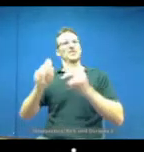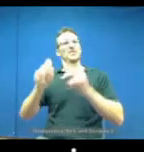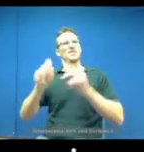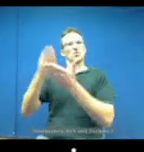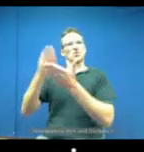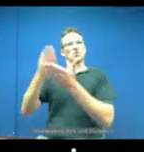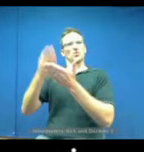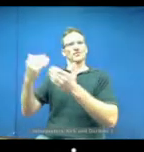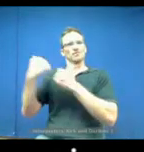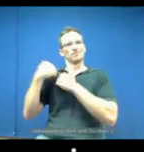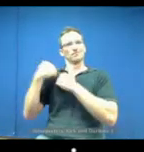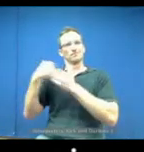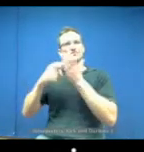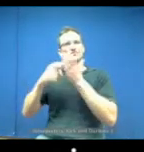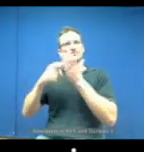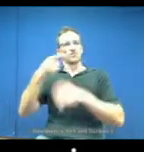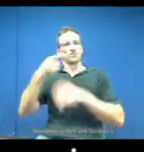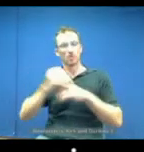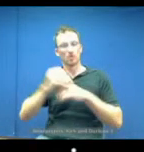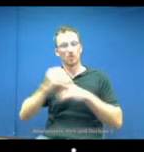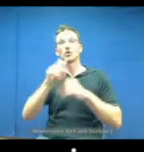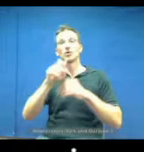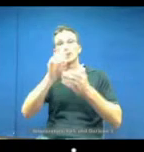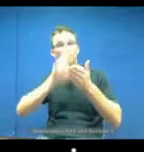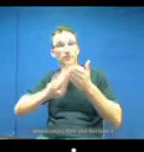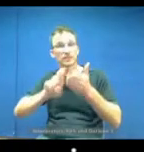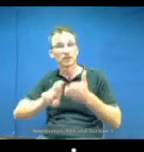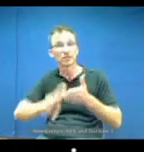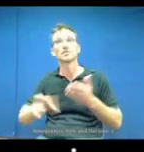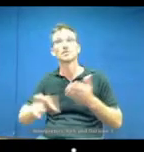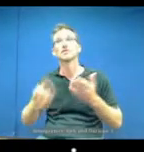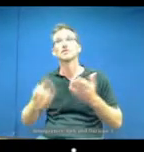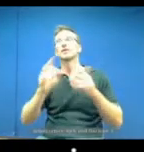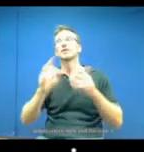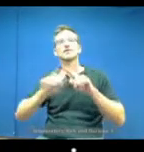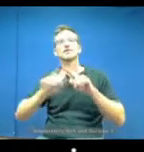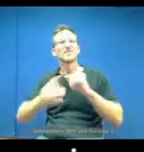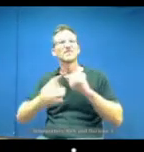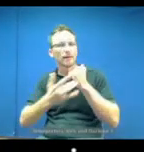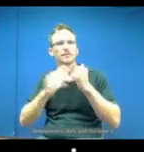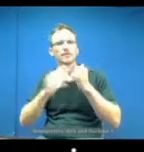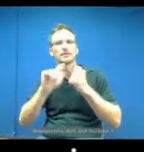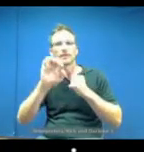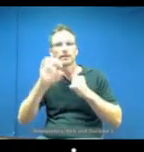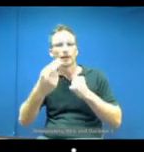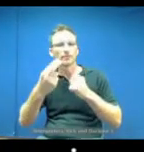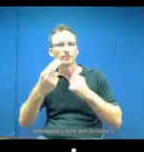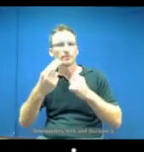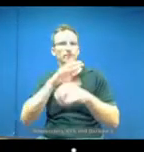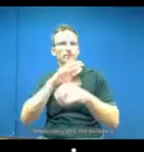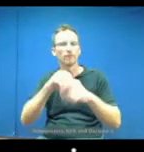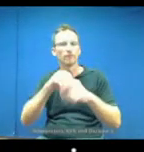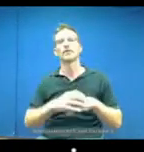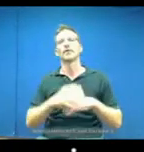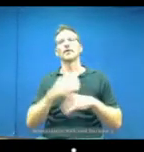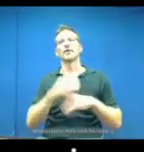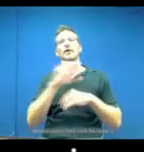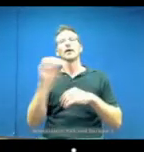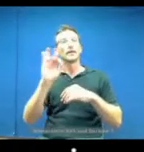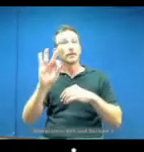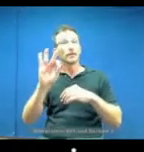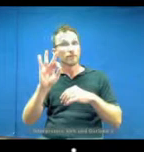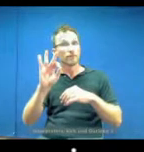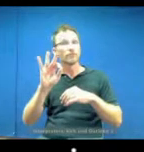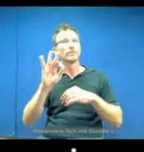can research unfamiliar technology. And even if you are actually doing